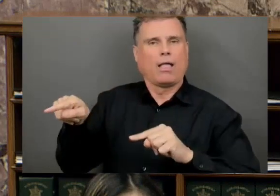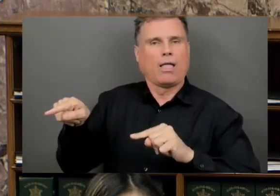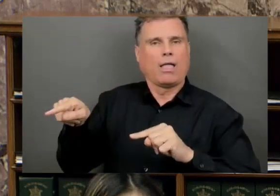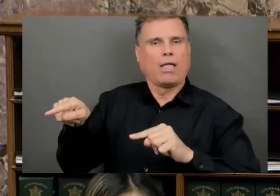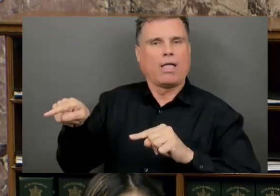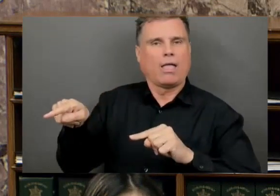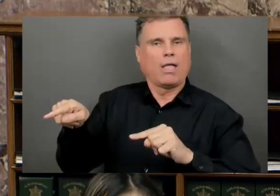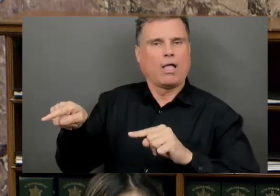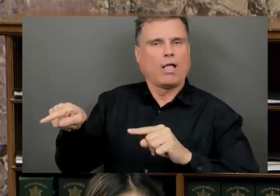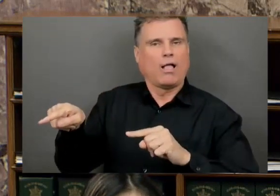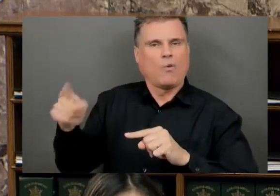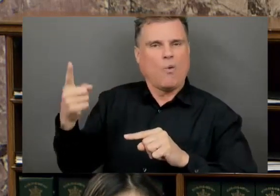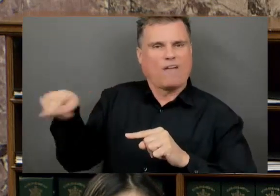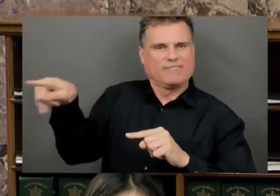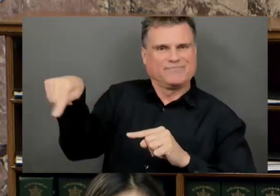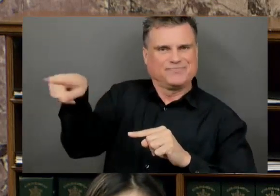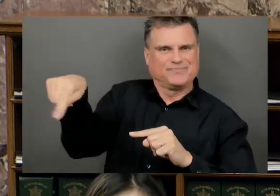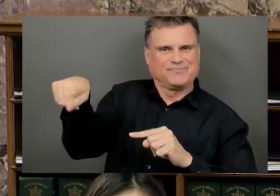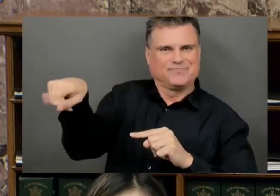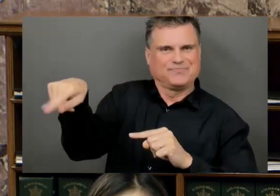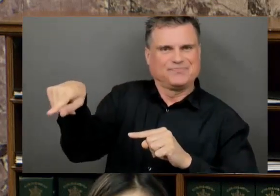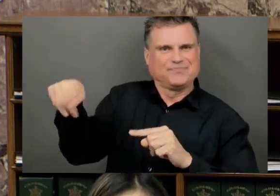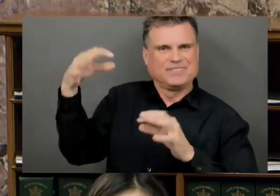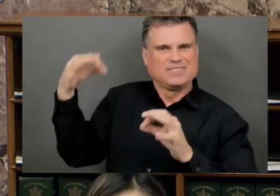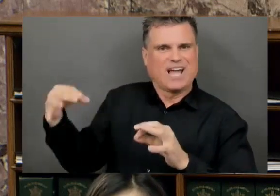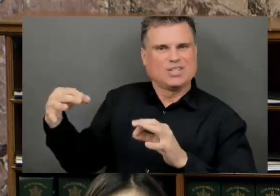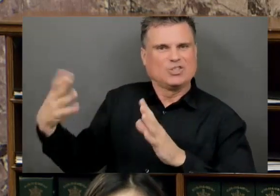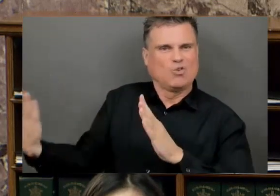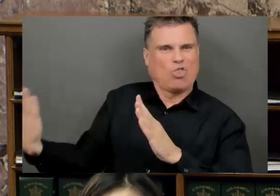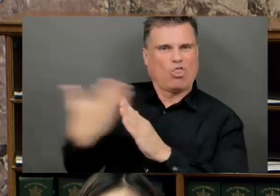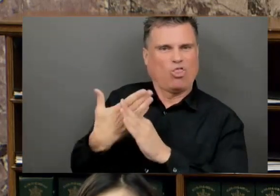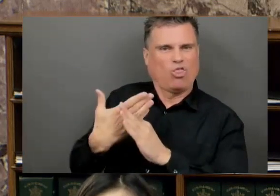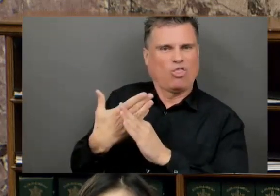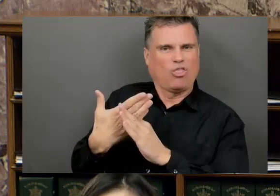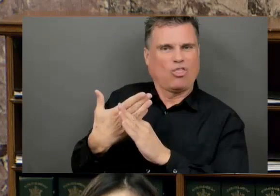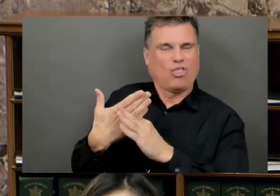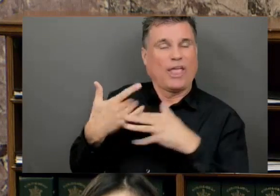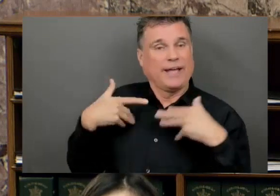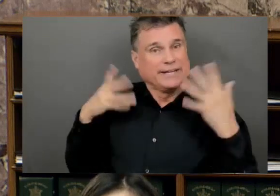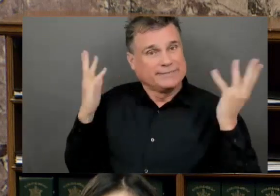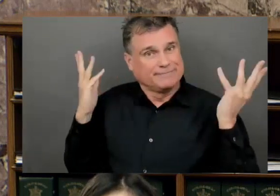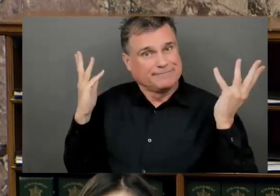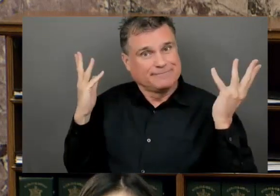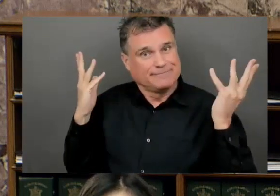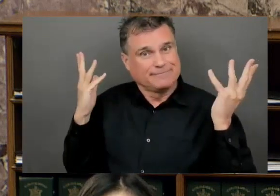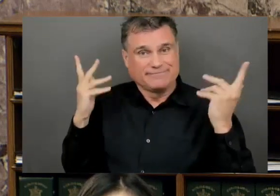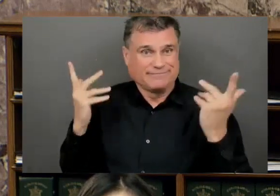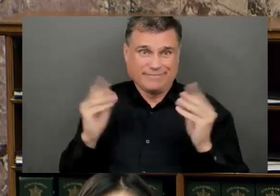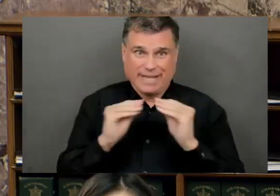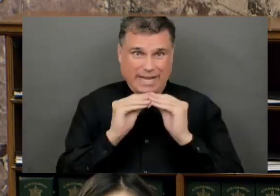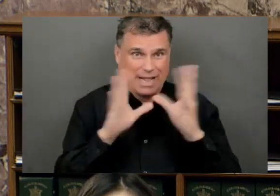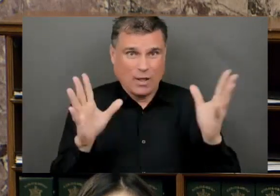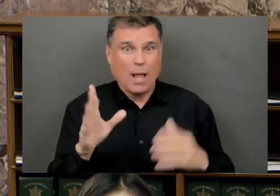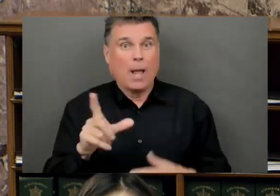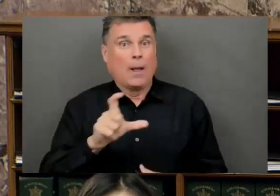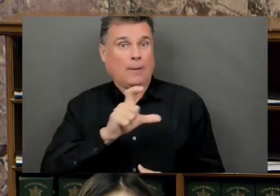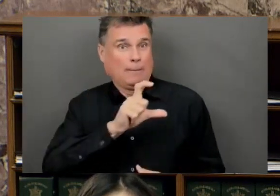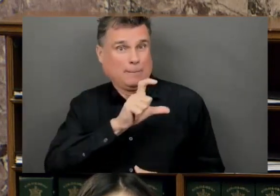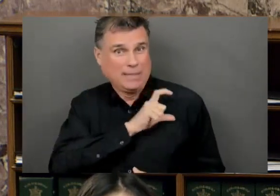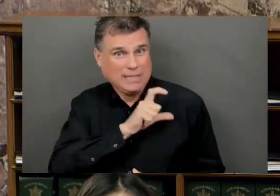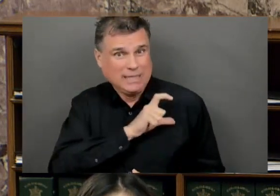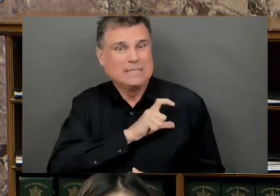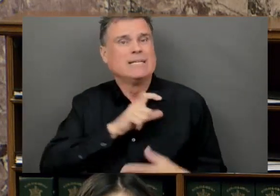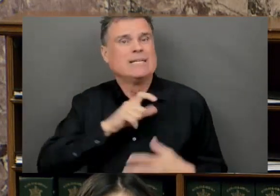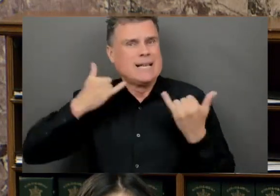They decide to want to heckle, Honourable Speaker. What's clear, Honourable Speaker, the police are doing their job. They do it every day.